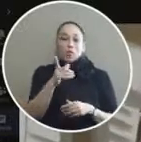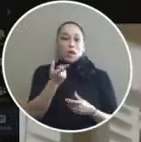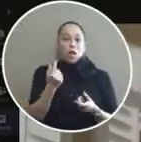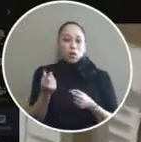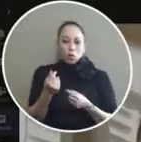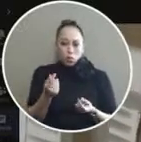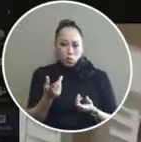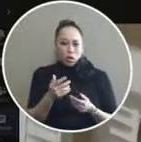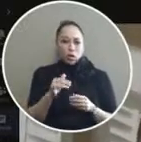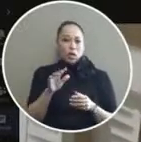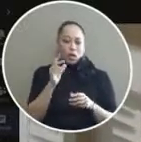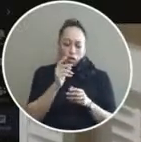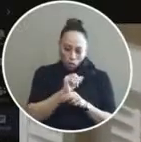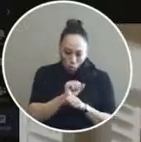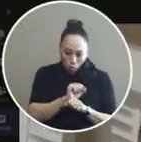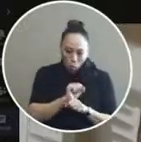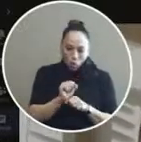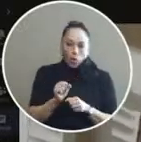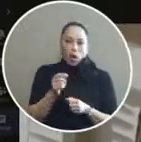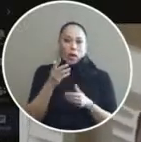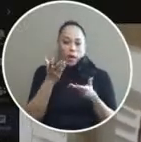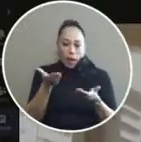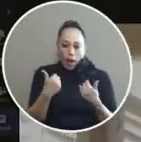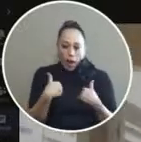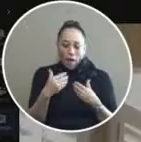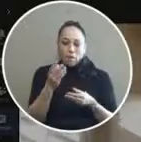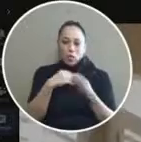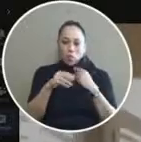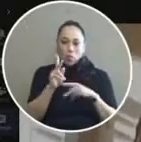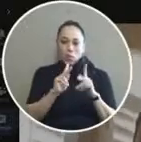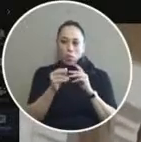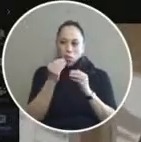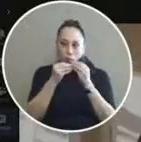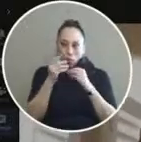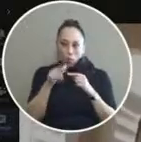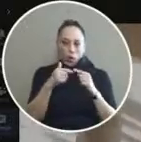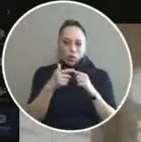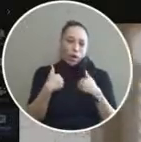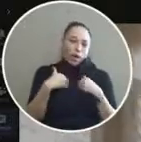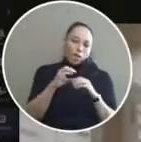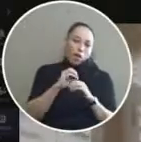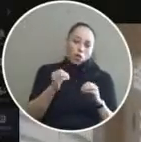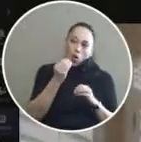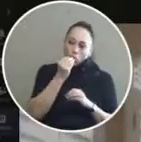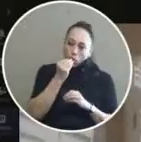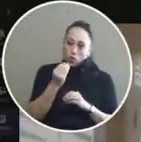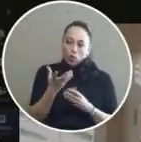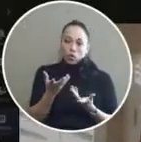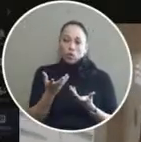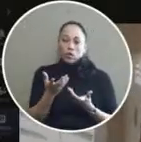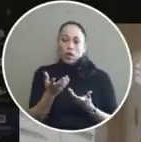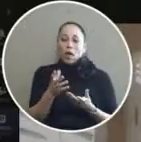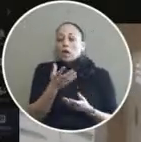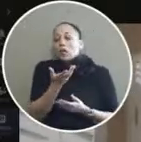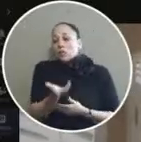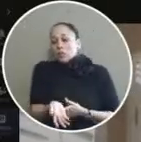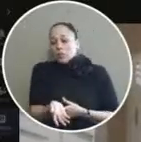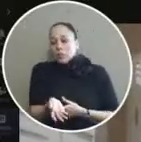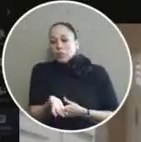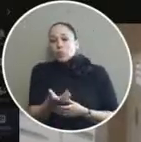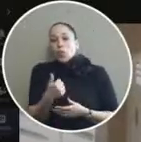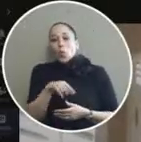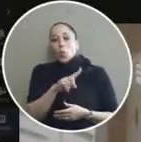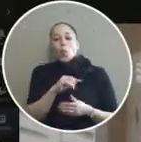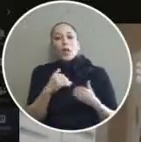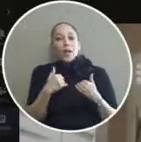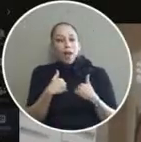quite frankly, God's work in giving people food when they don't have food. I mean, that's biblical. And so we